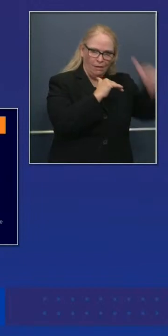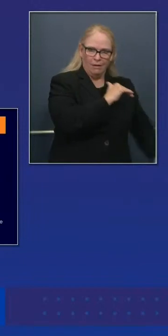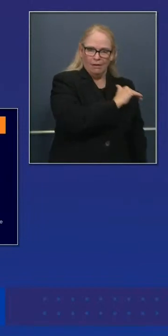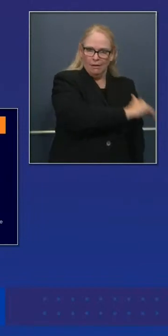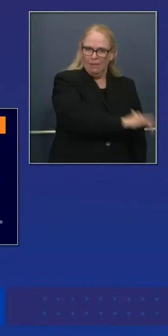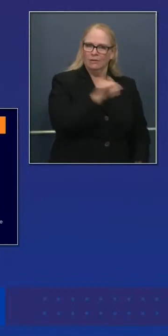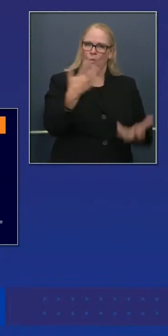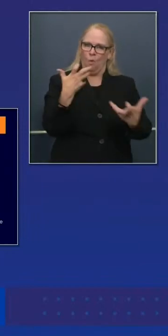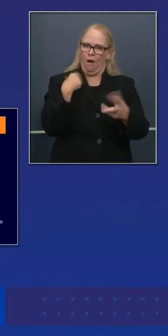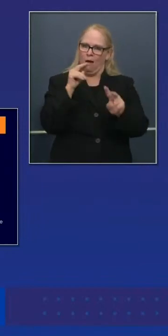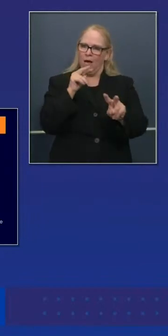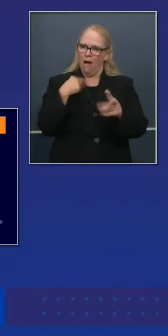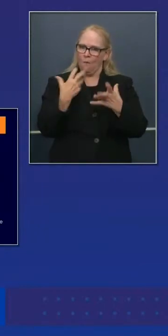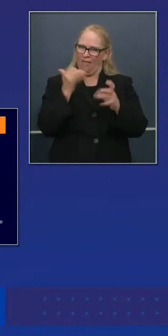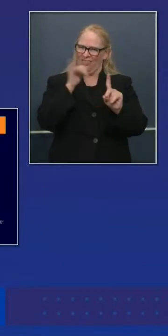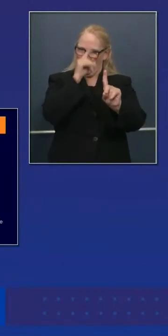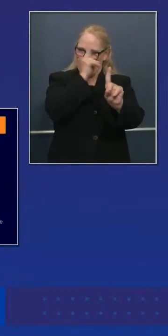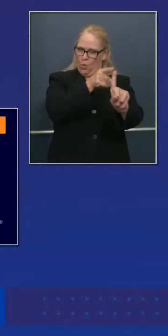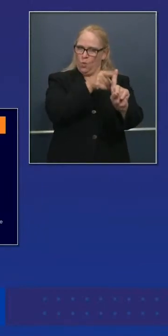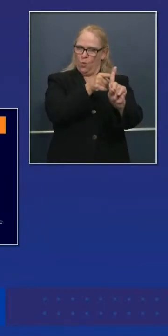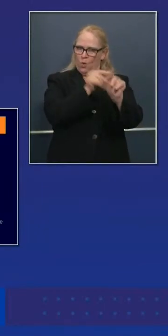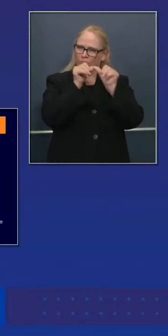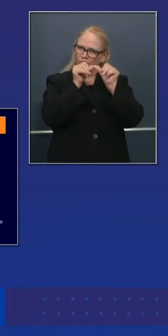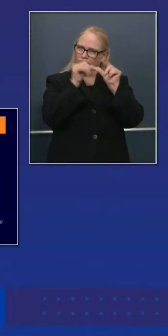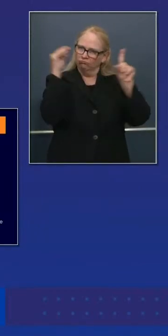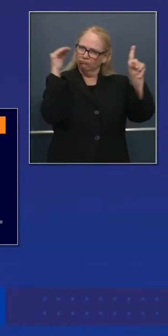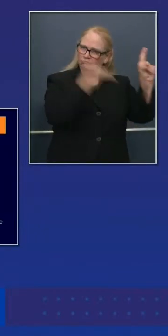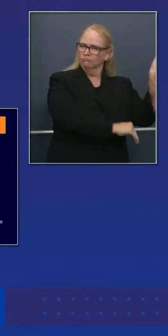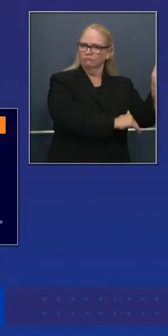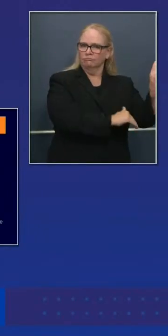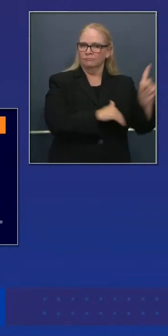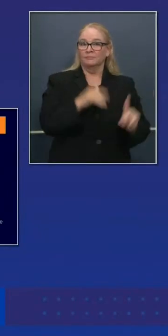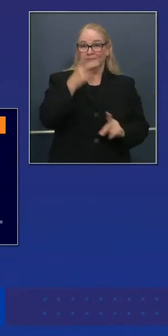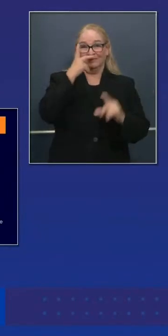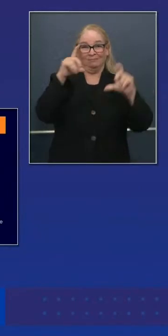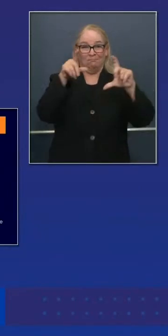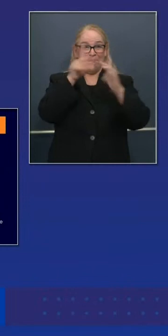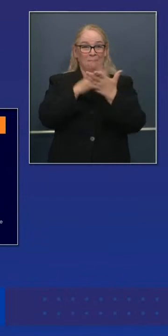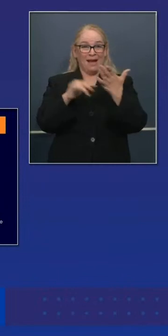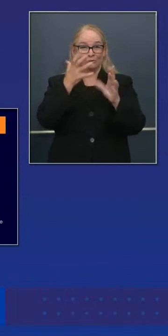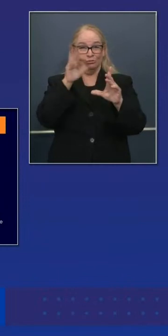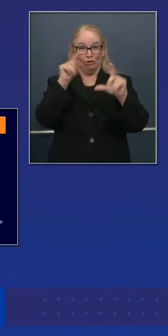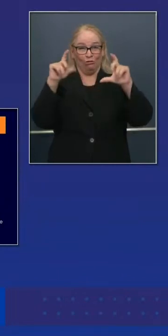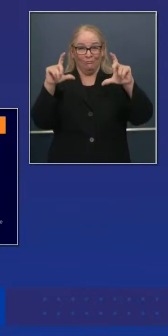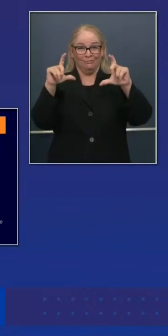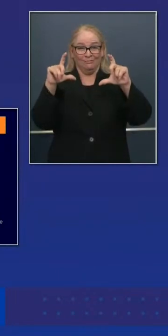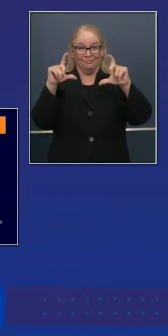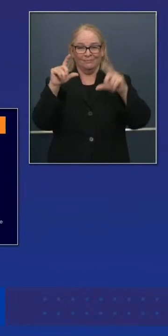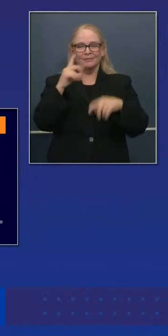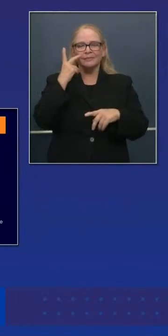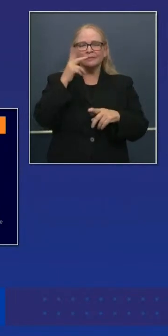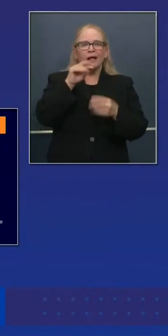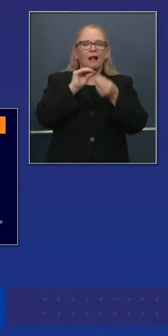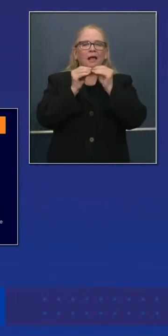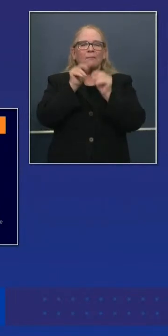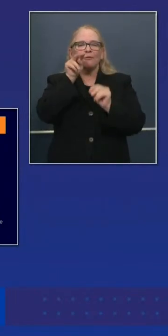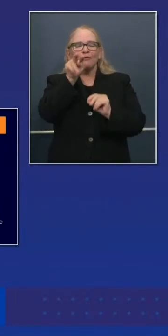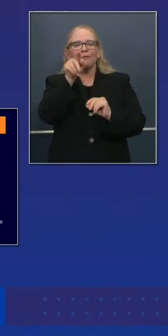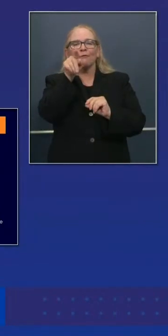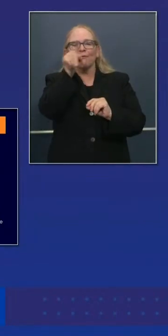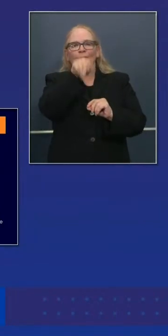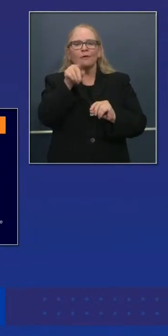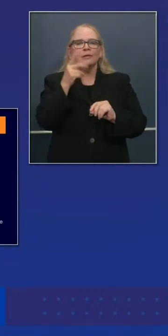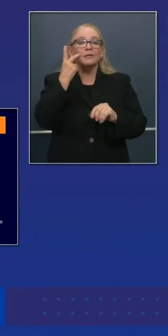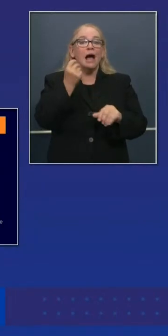care capacity, always represented in this slide. You can see a modification downward in total number of ICU